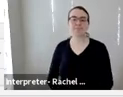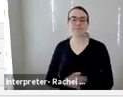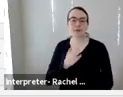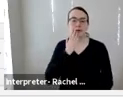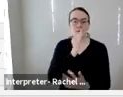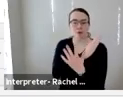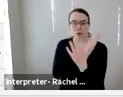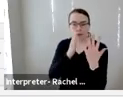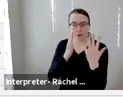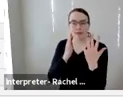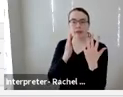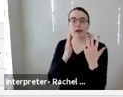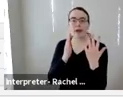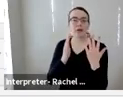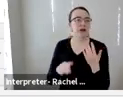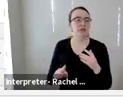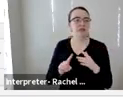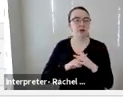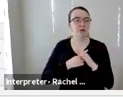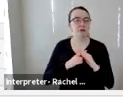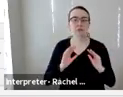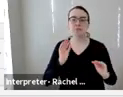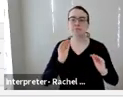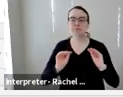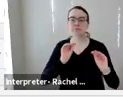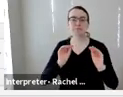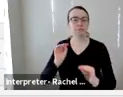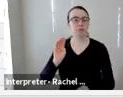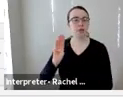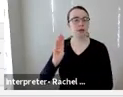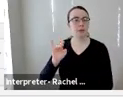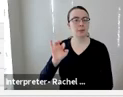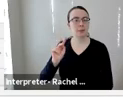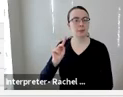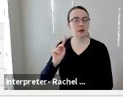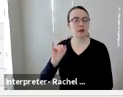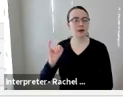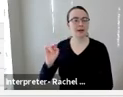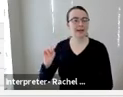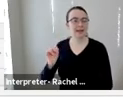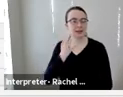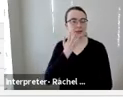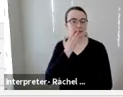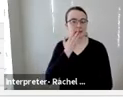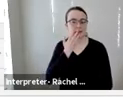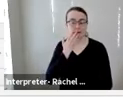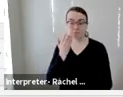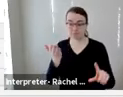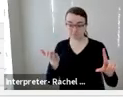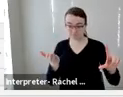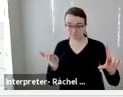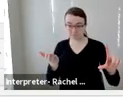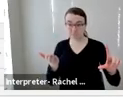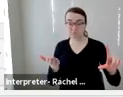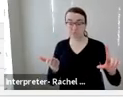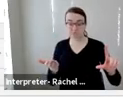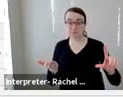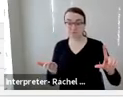simply start to block in color. And even as I get to here, where it's